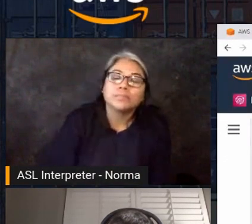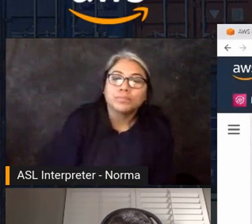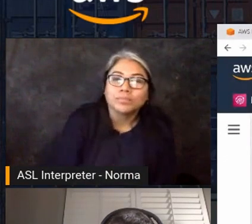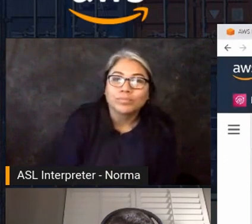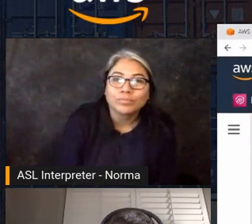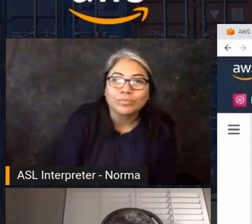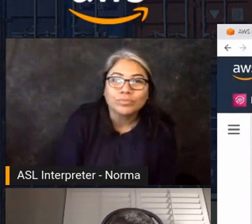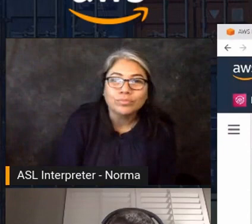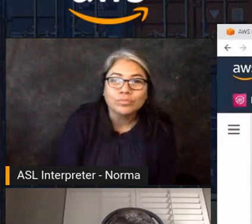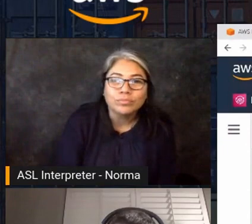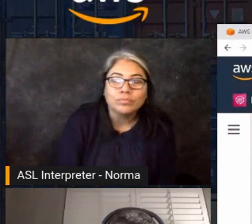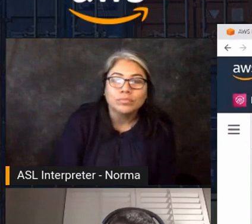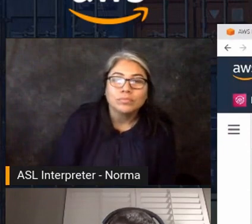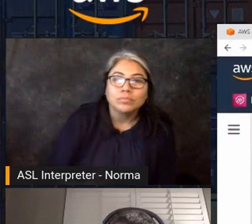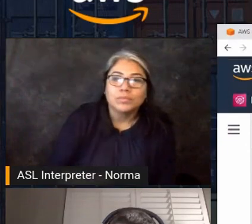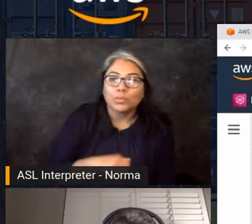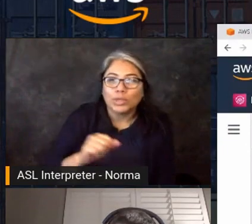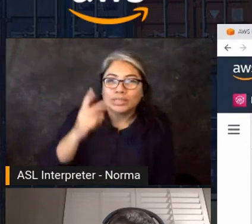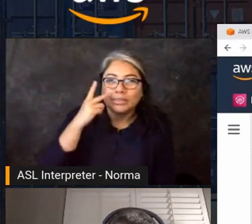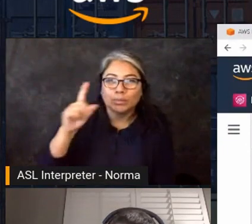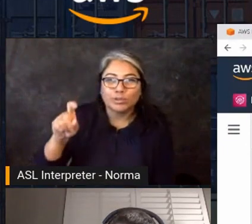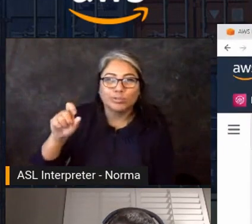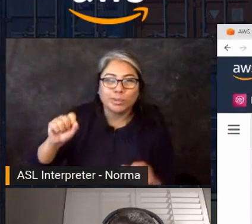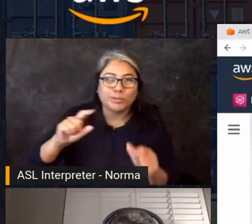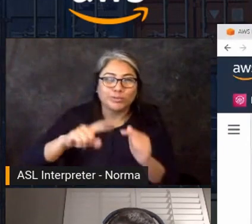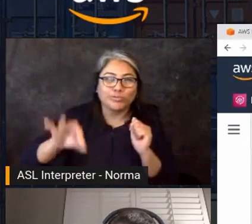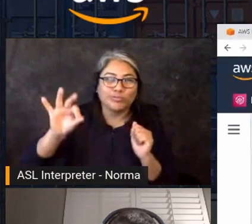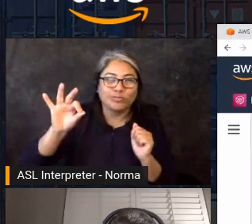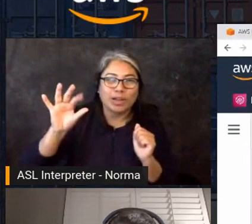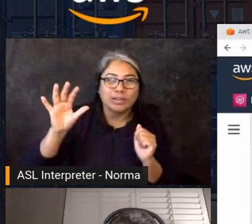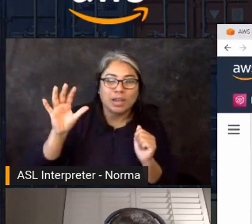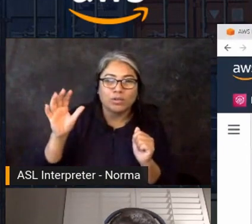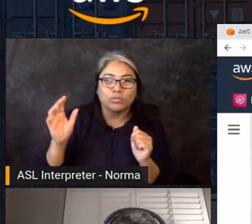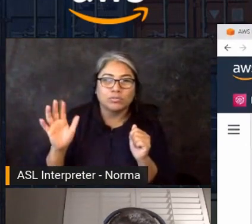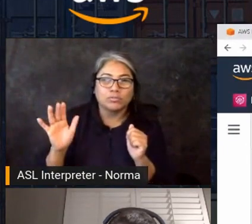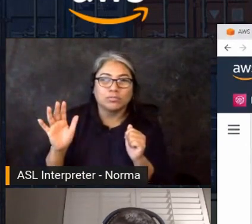And we can see, we should be able to find out.